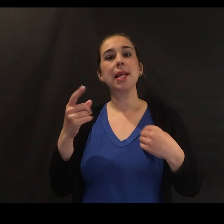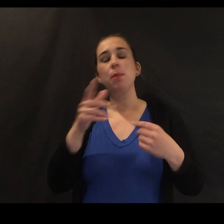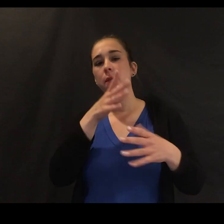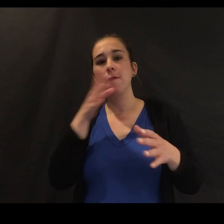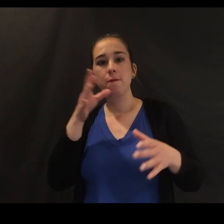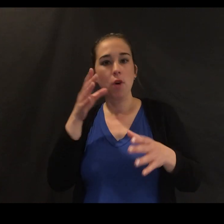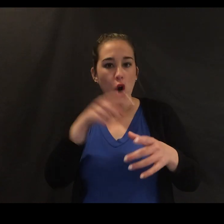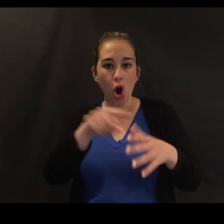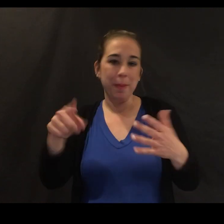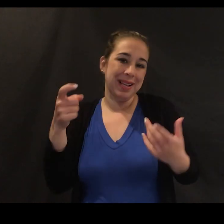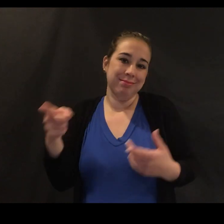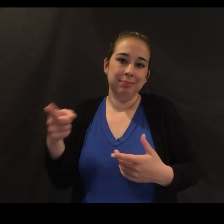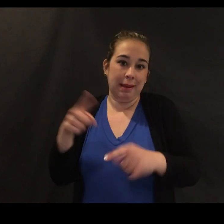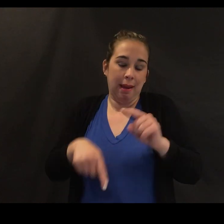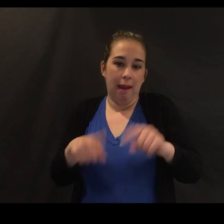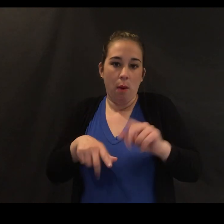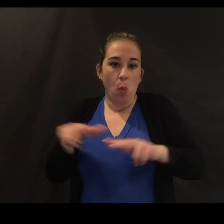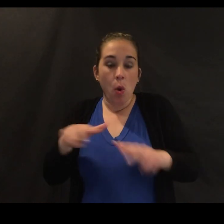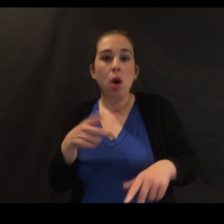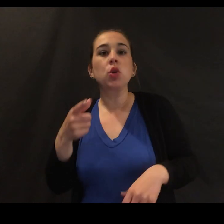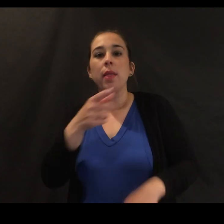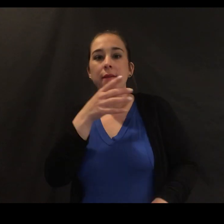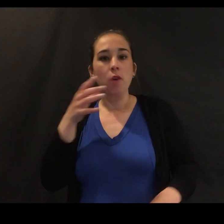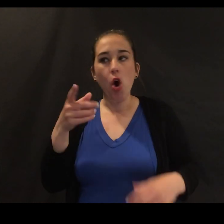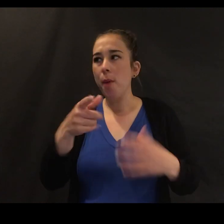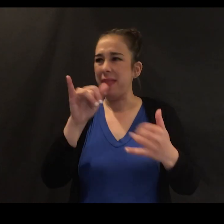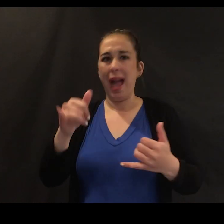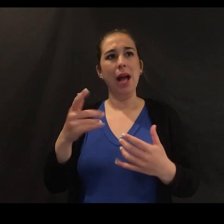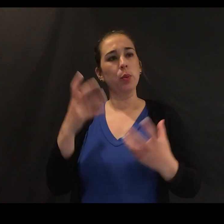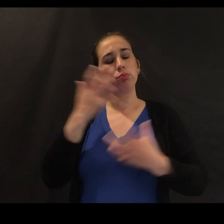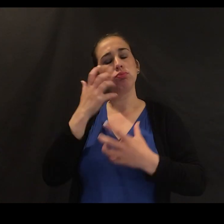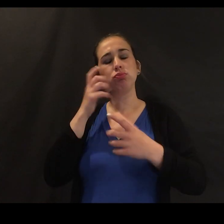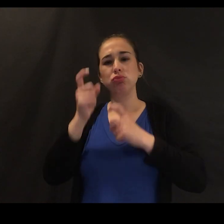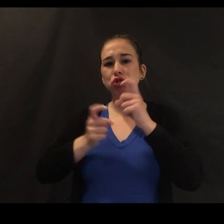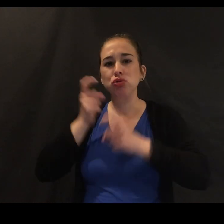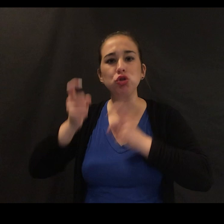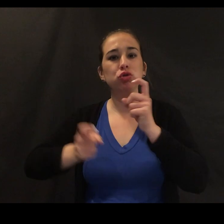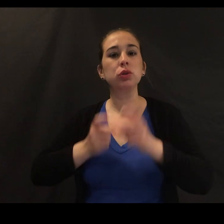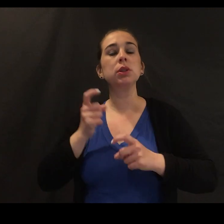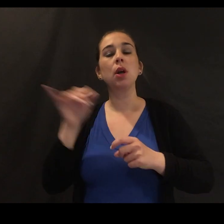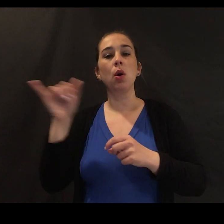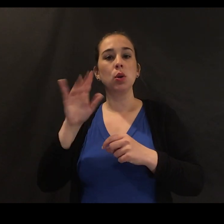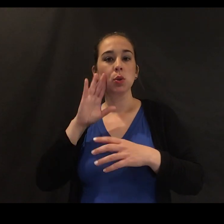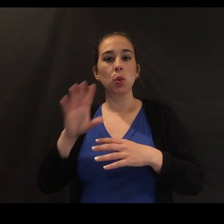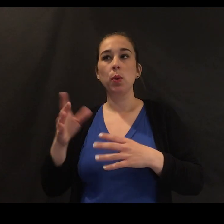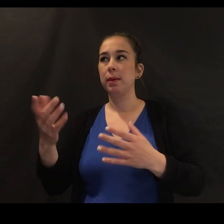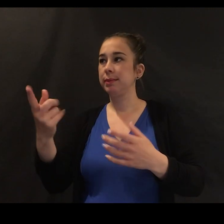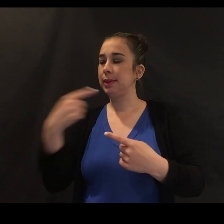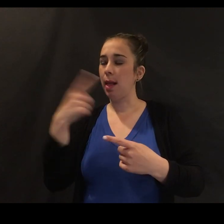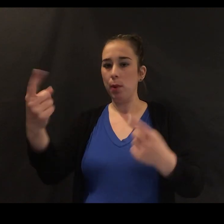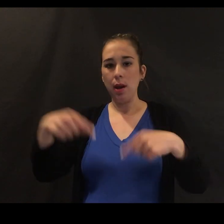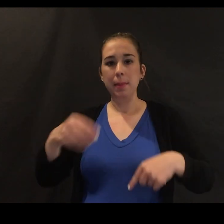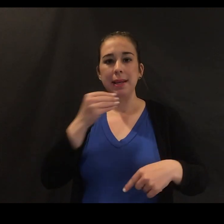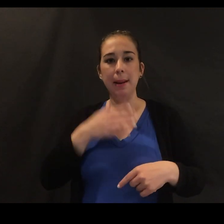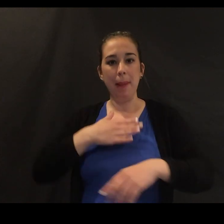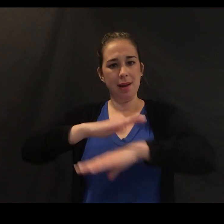know you can't farm it." And so that's generosity. And let's add to that, we're going to be at my table every day. And when